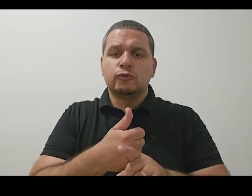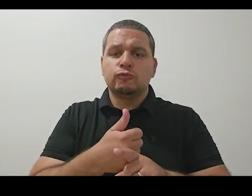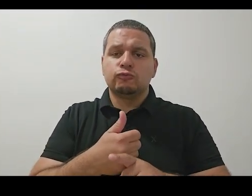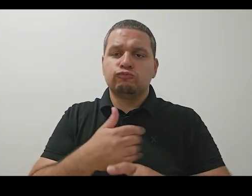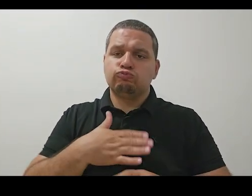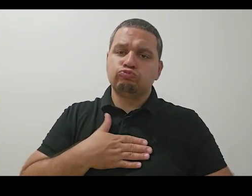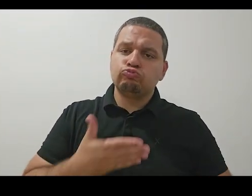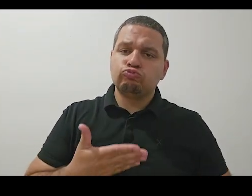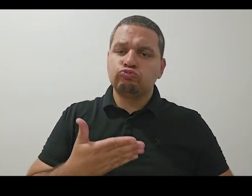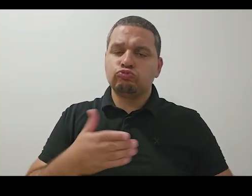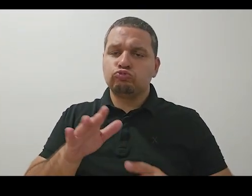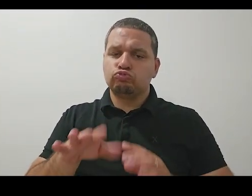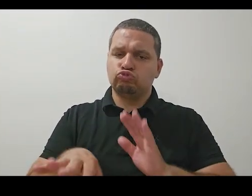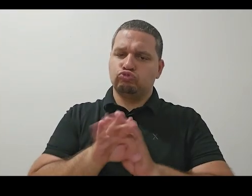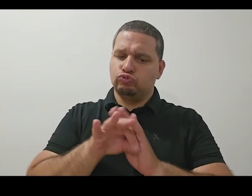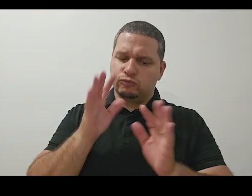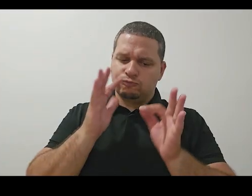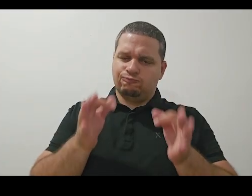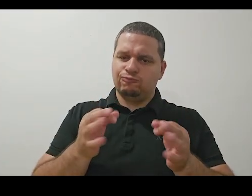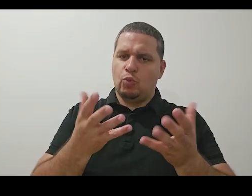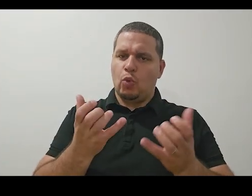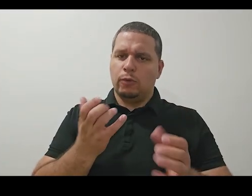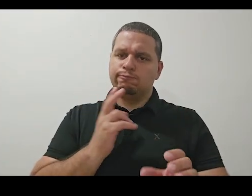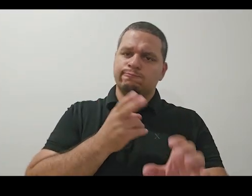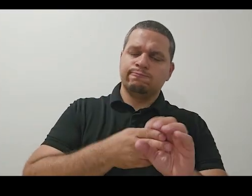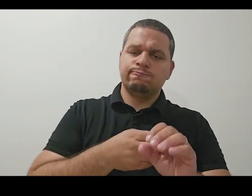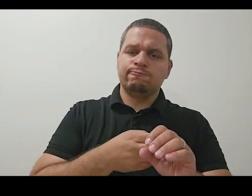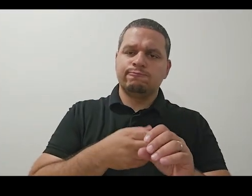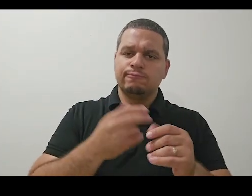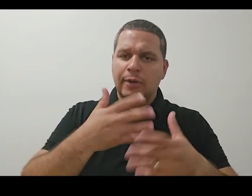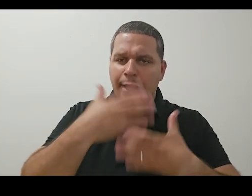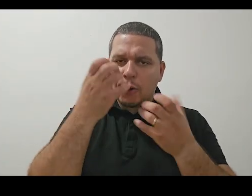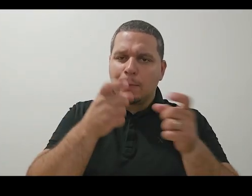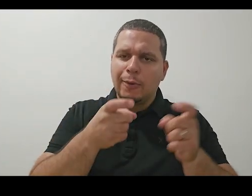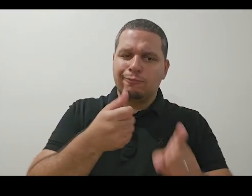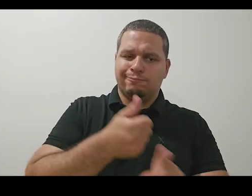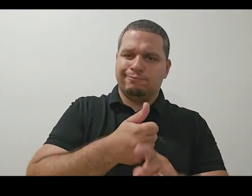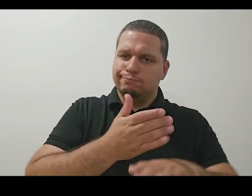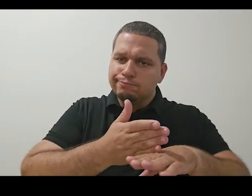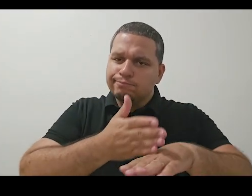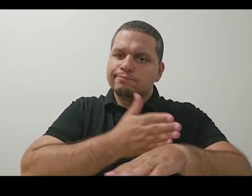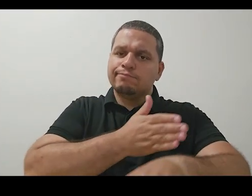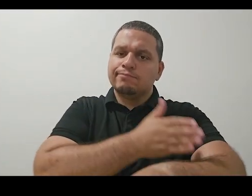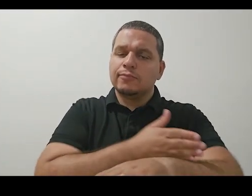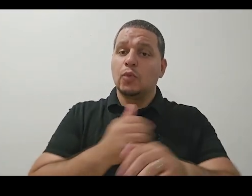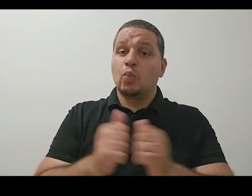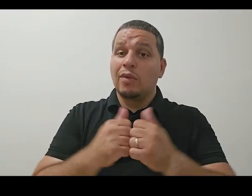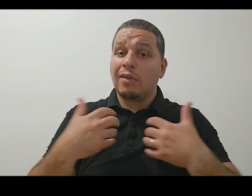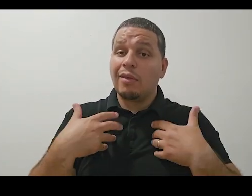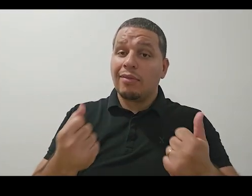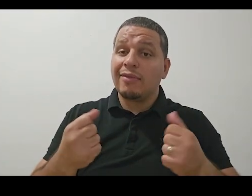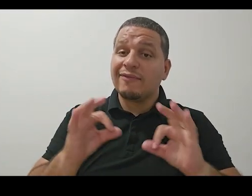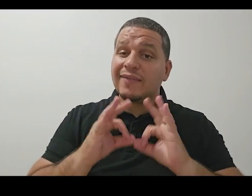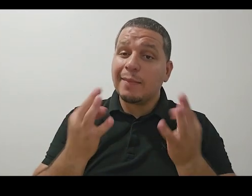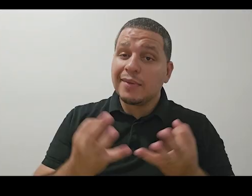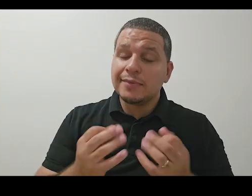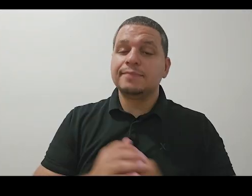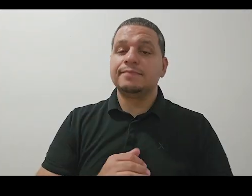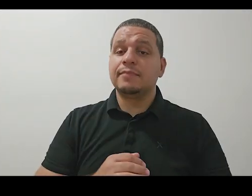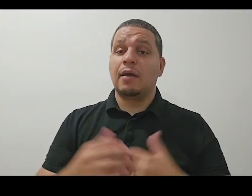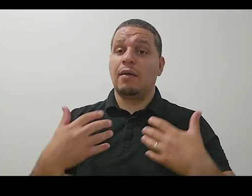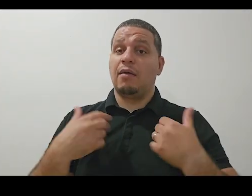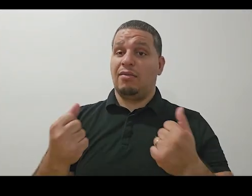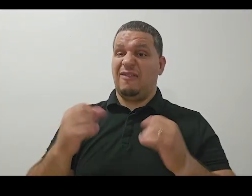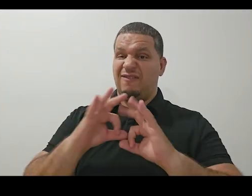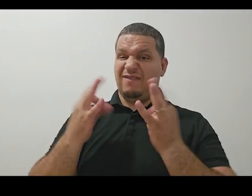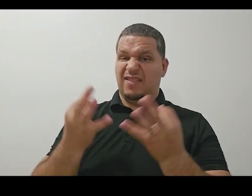chose to want to go into that and work on themselves. With healthy families is primarily